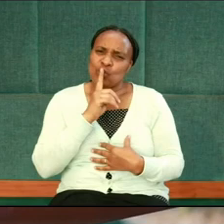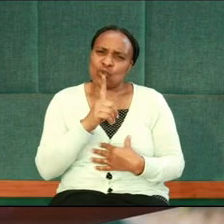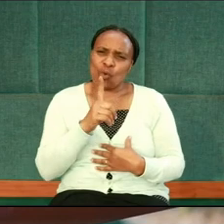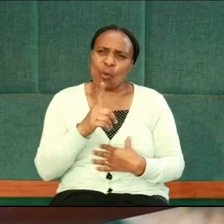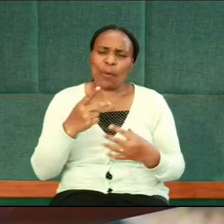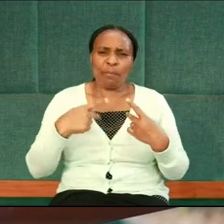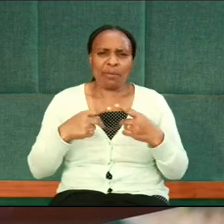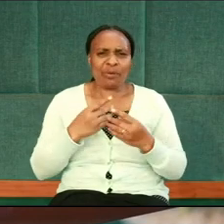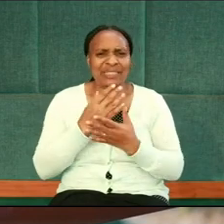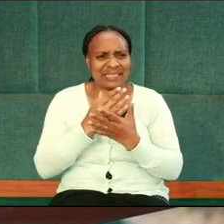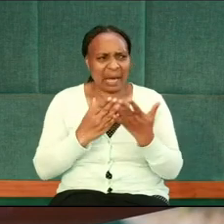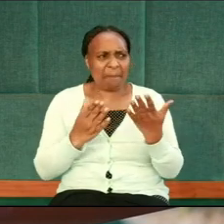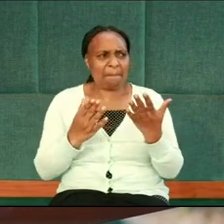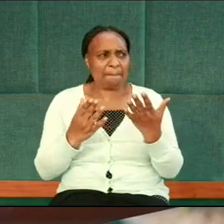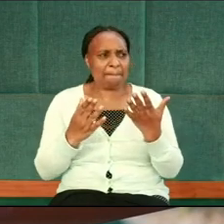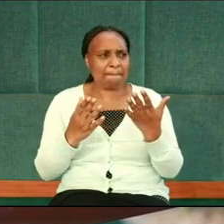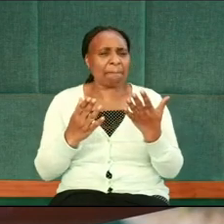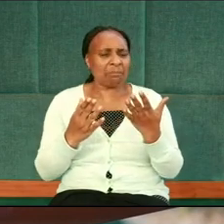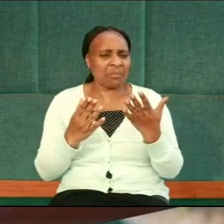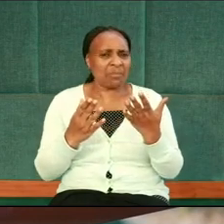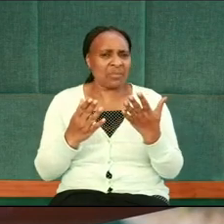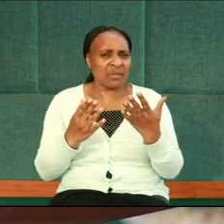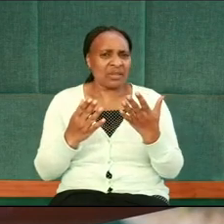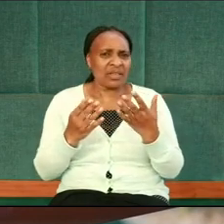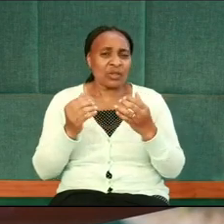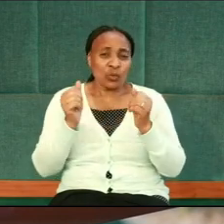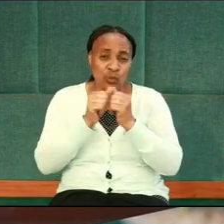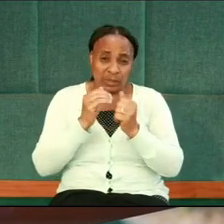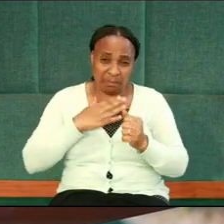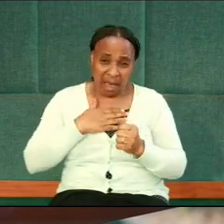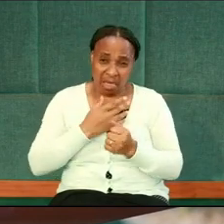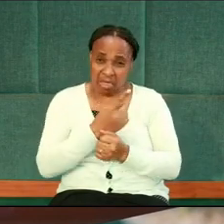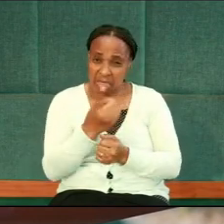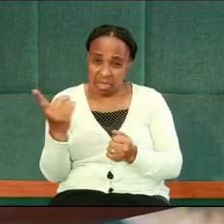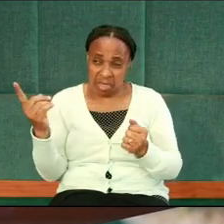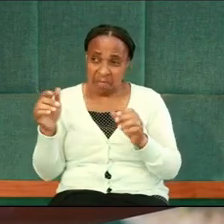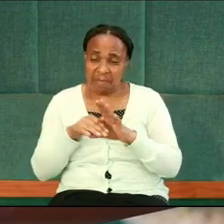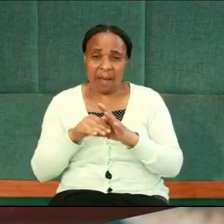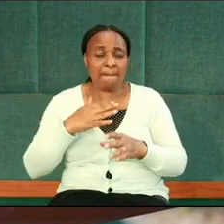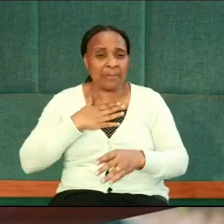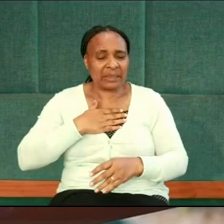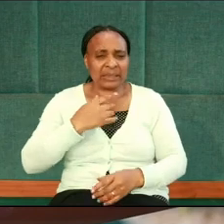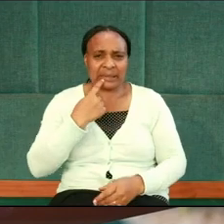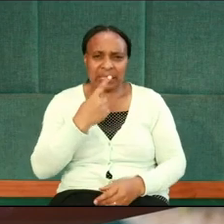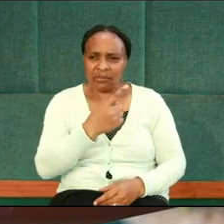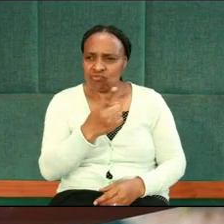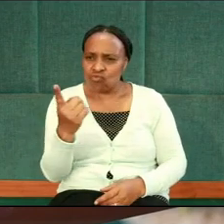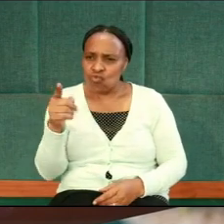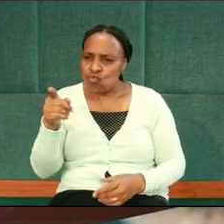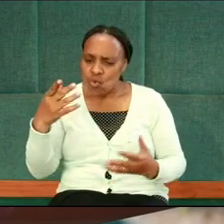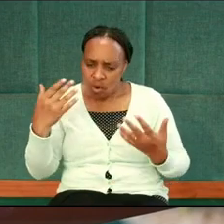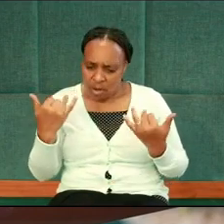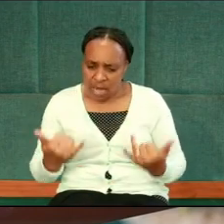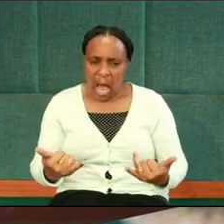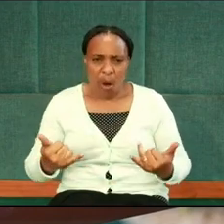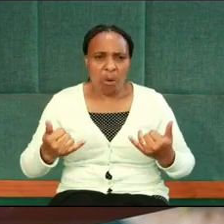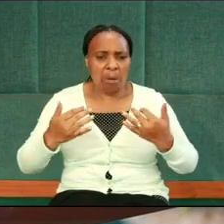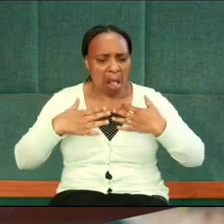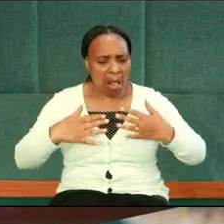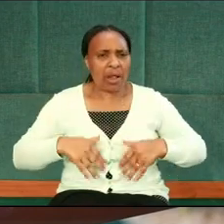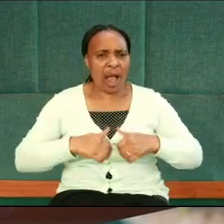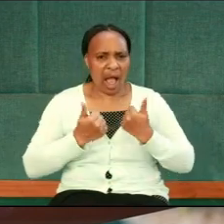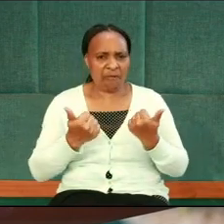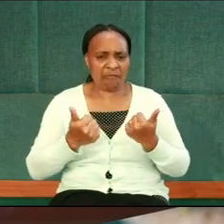people especially, and with all due respect with my colleagues, please don't tell them, sasa umepona, stop the